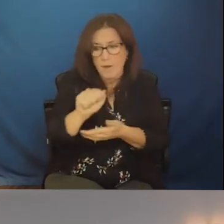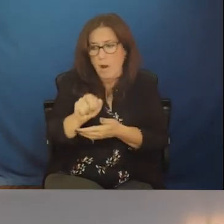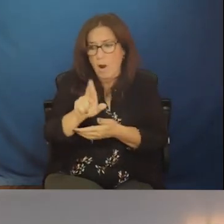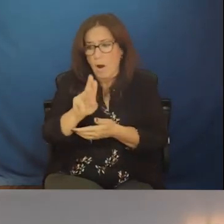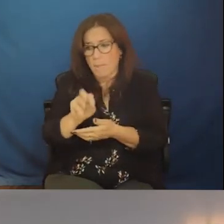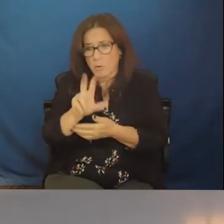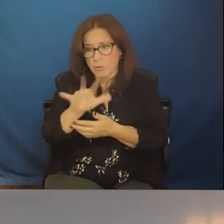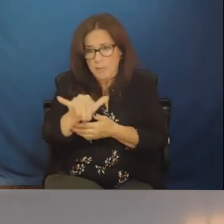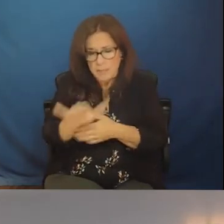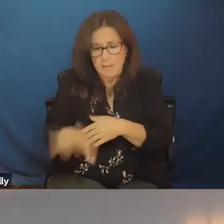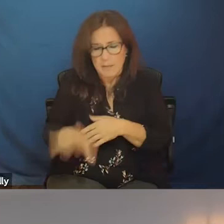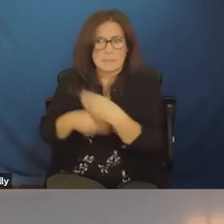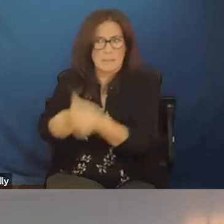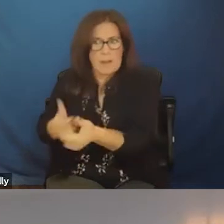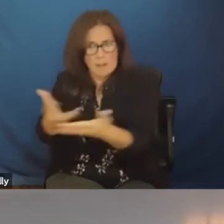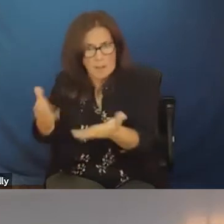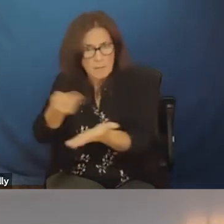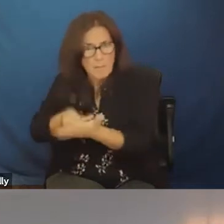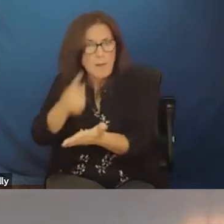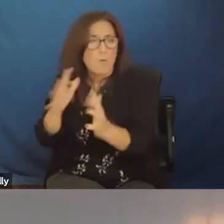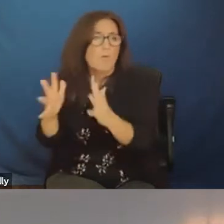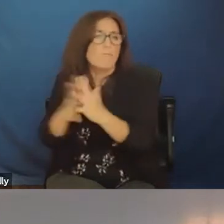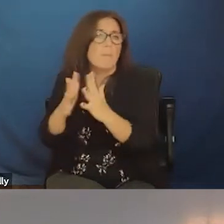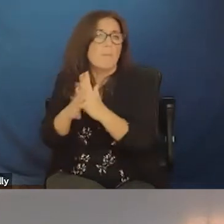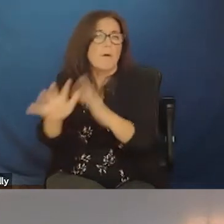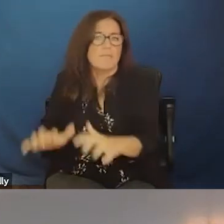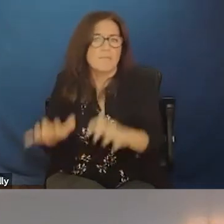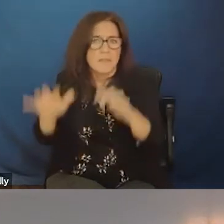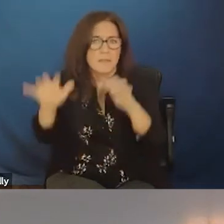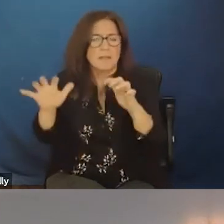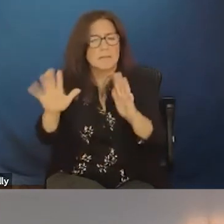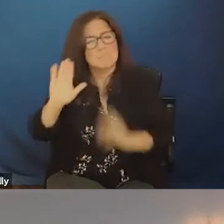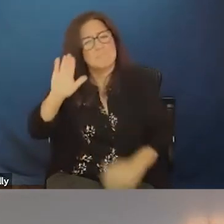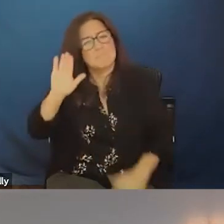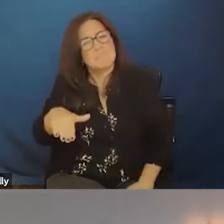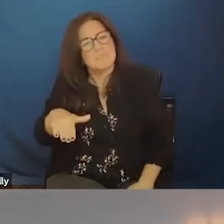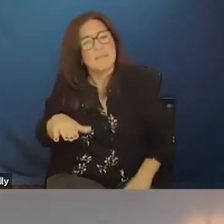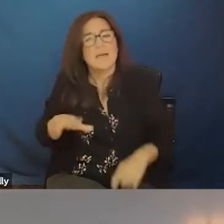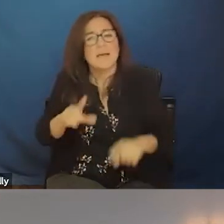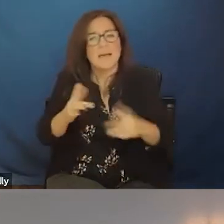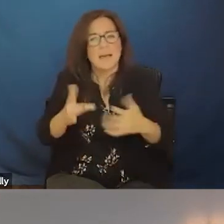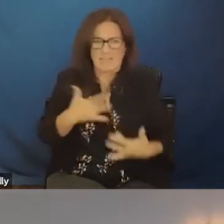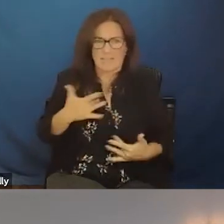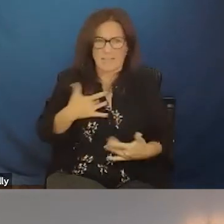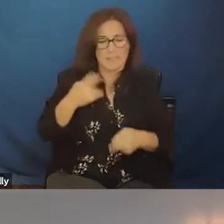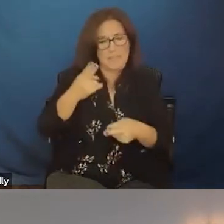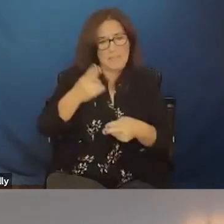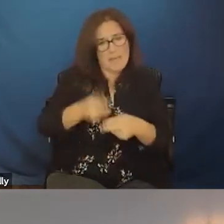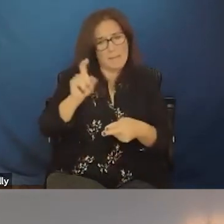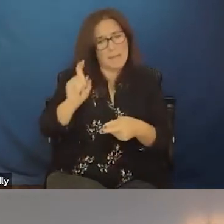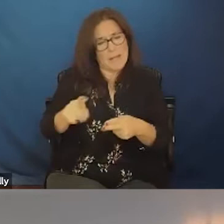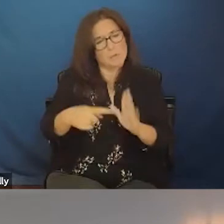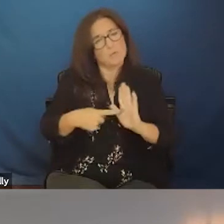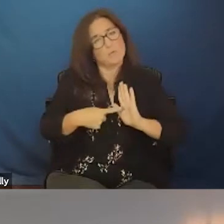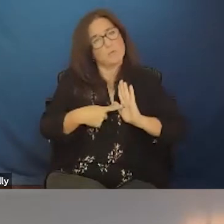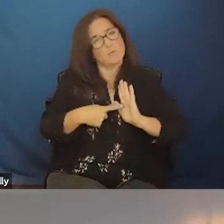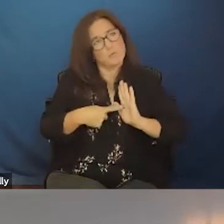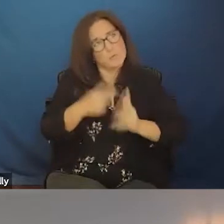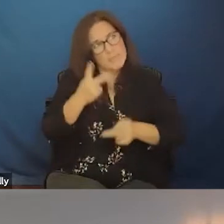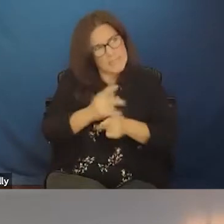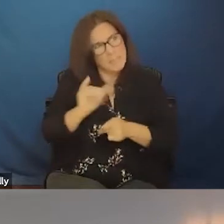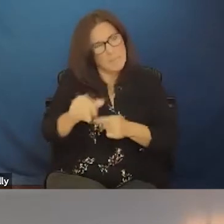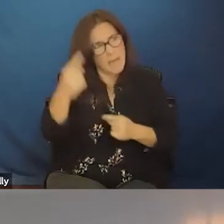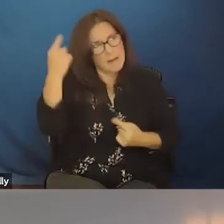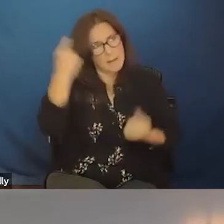but still, I think that the naming needs to reflect and be really tasteful and keep that in mind,